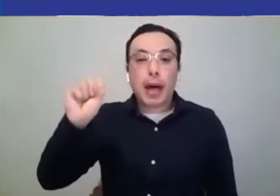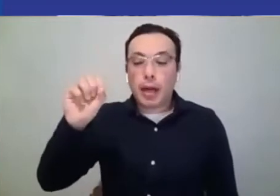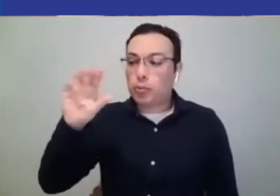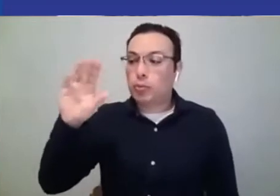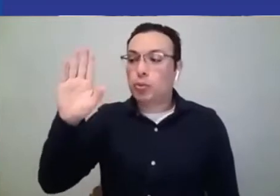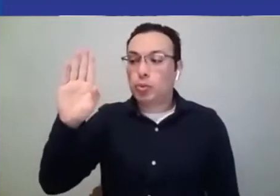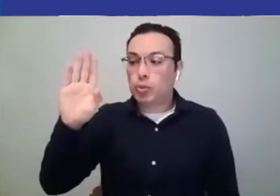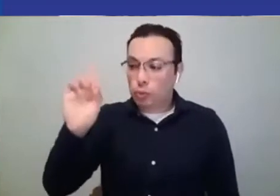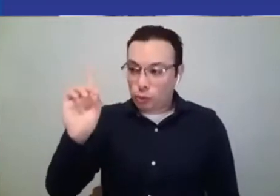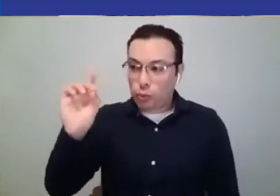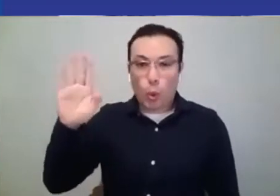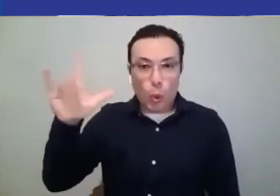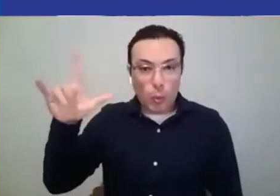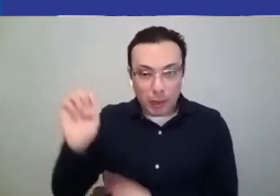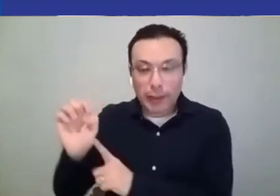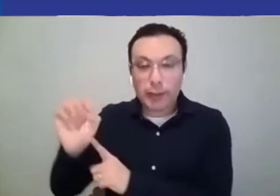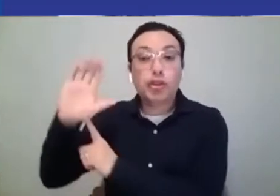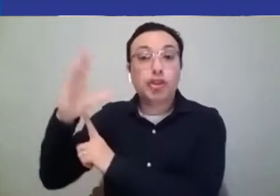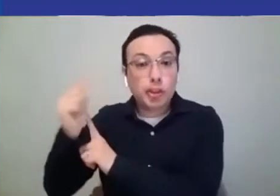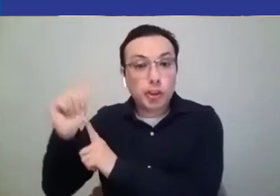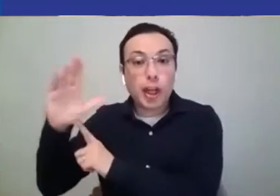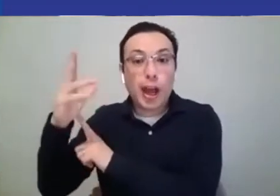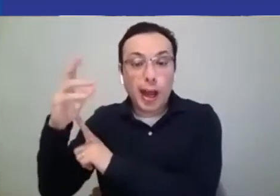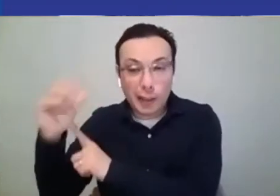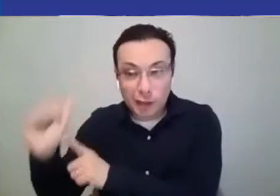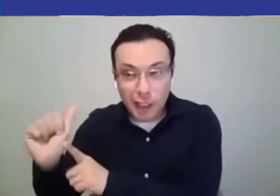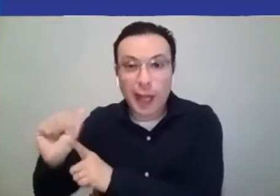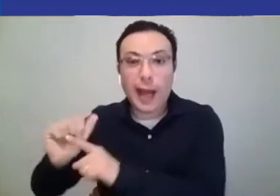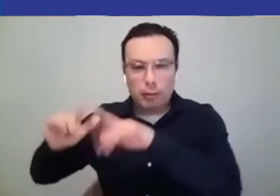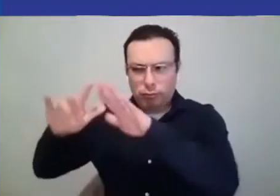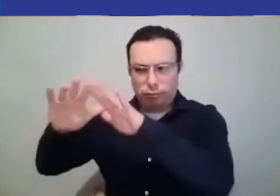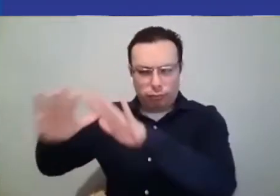rumba, etc., etc. And for me, that